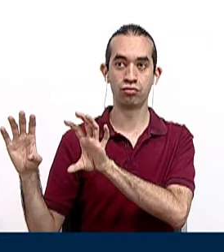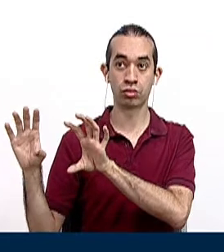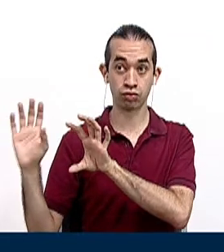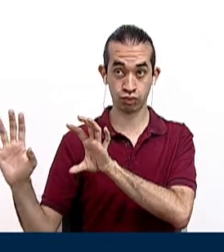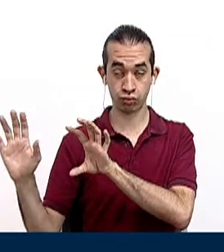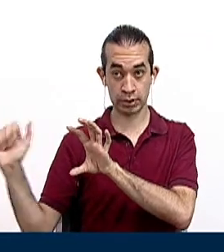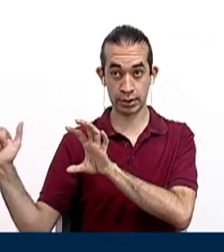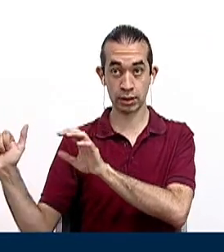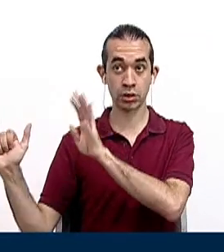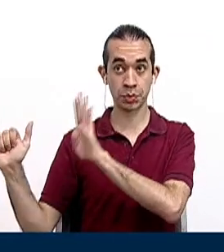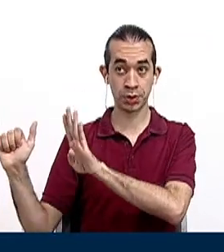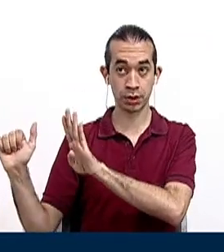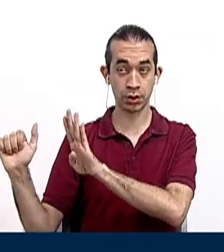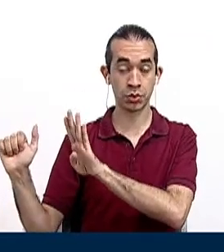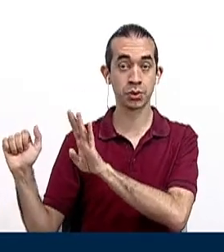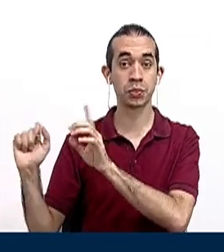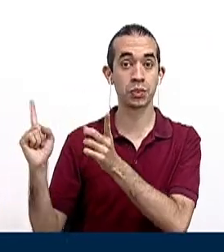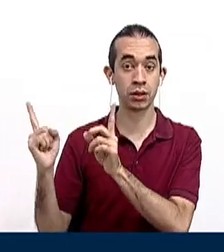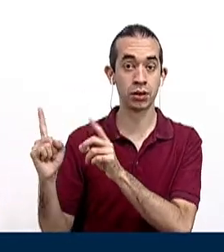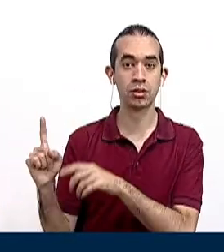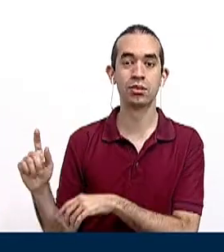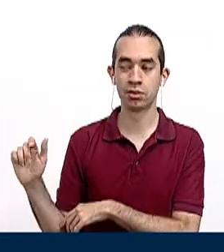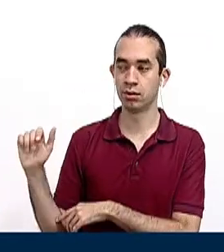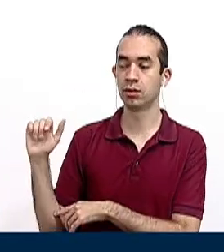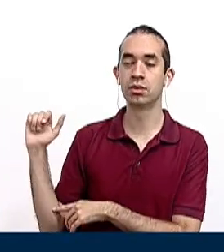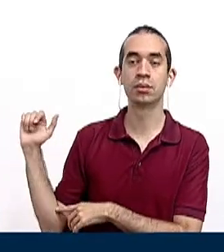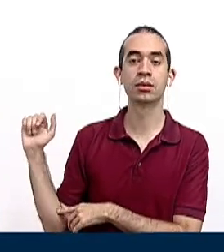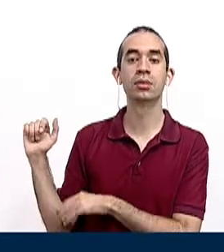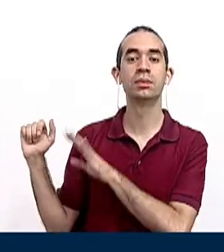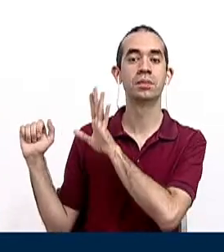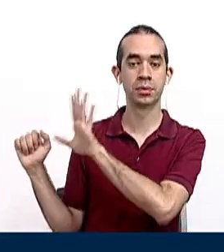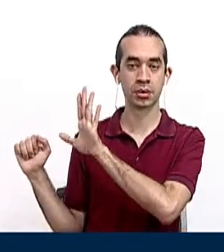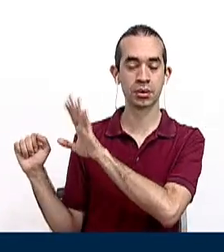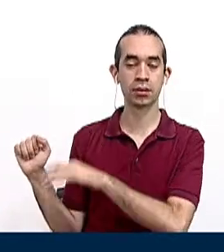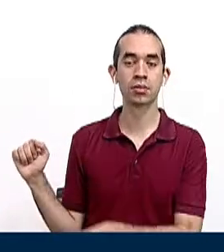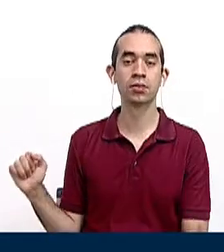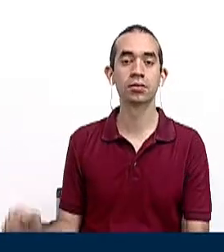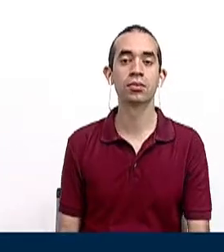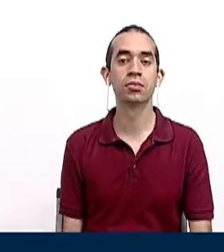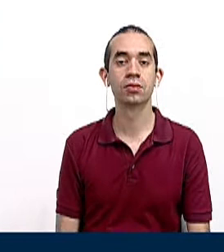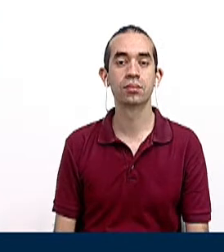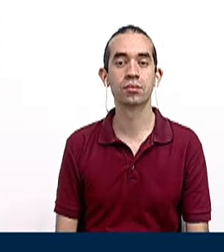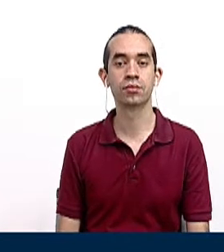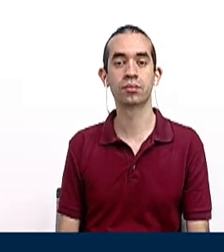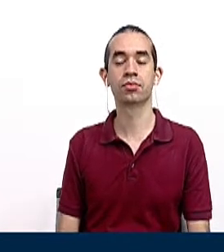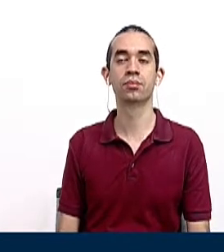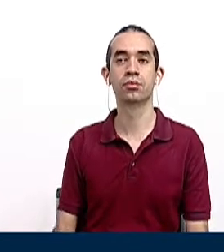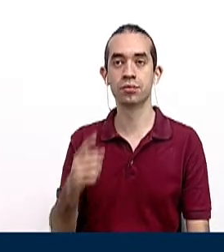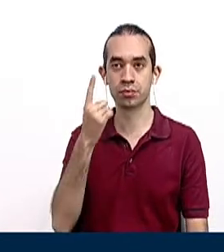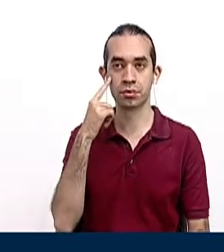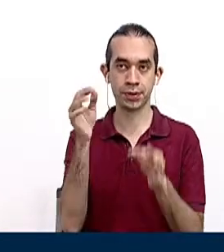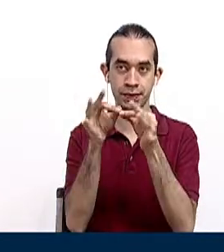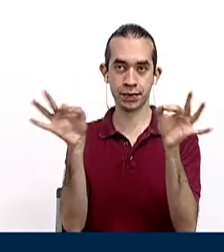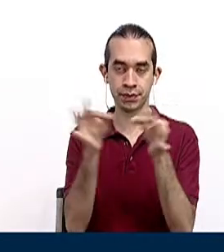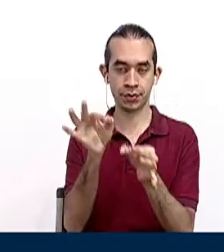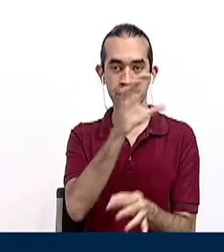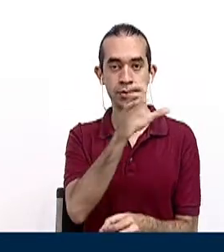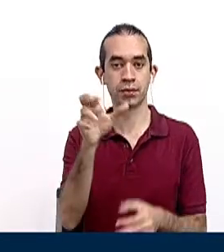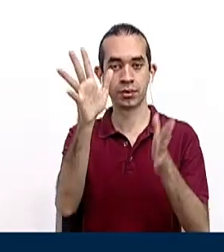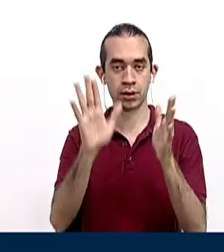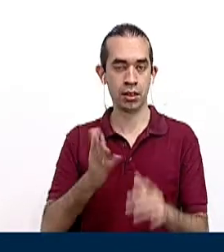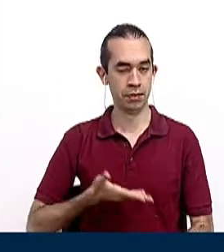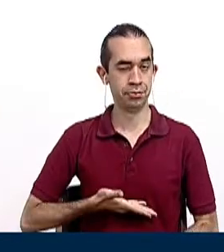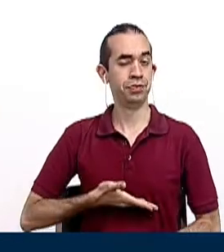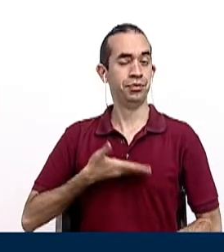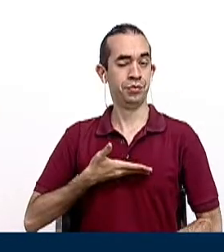A or B? Yes, it's letter B. And here I have one sentence for you. Costa